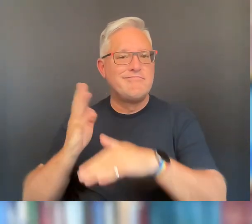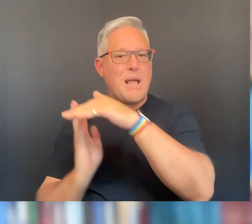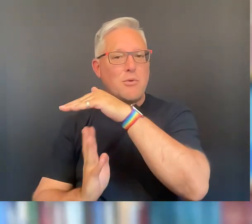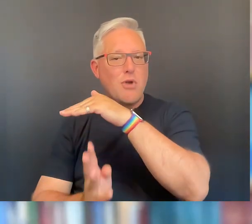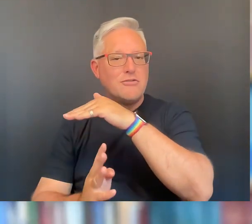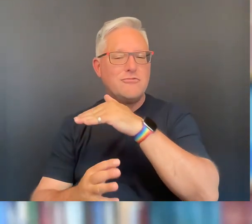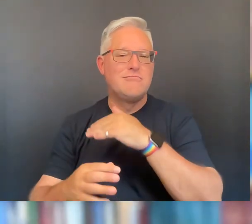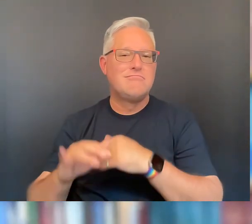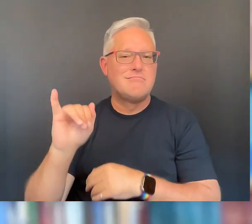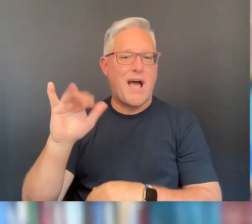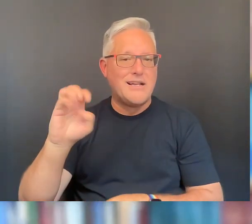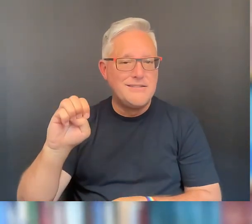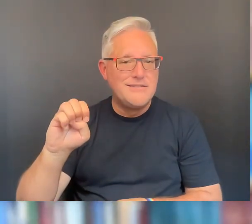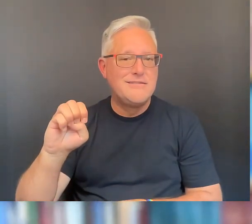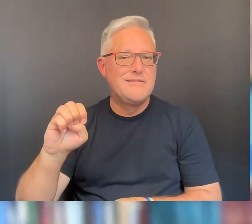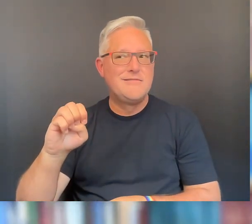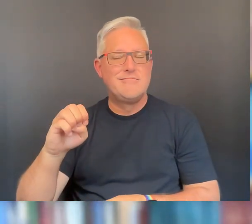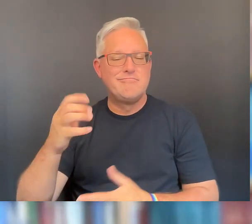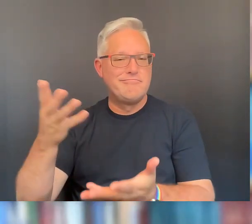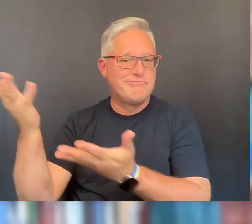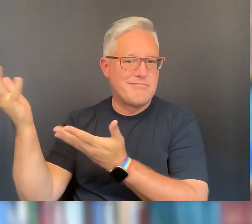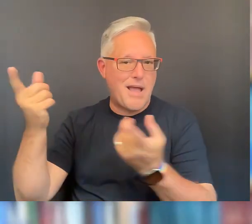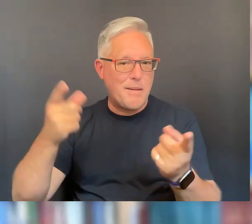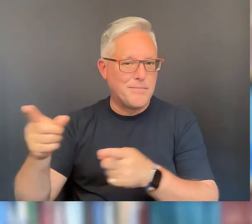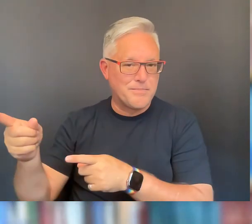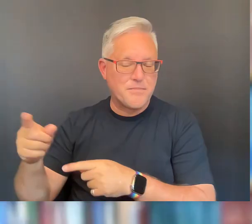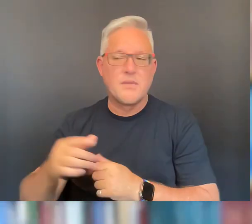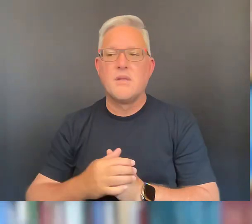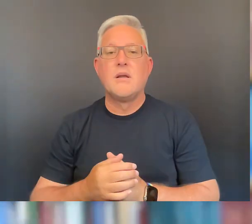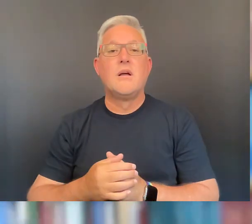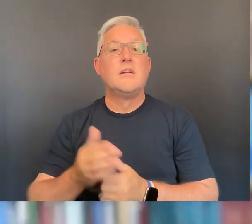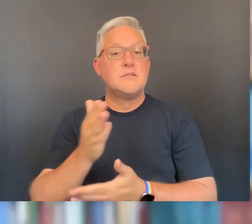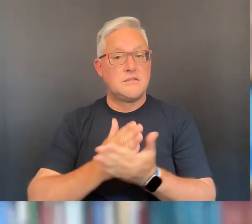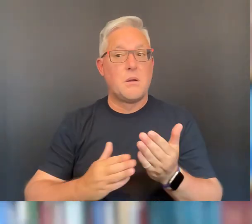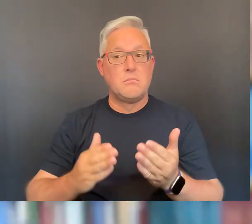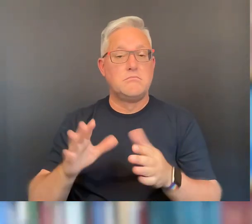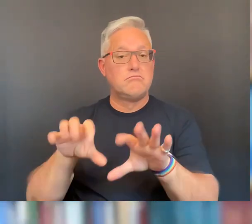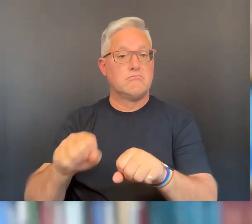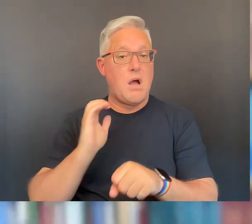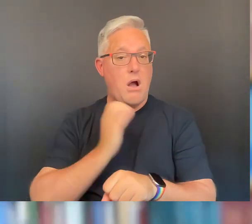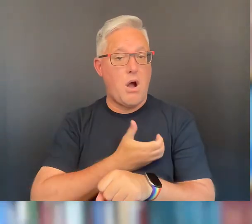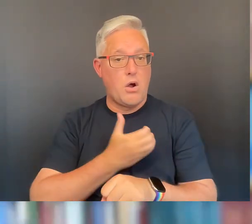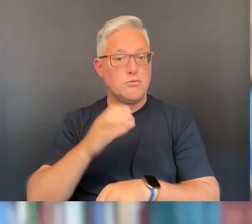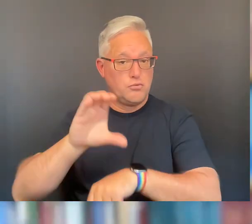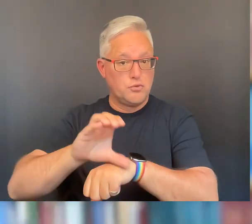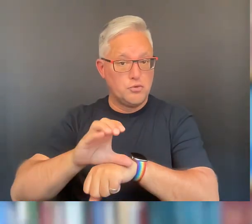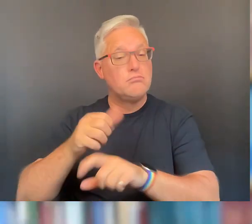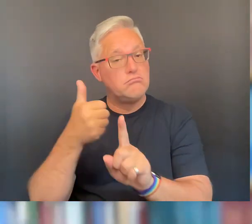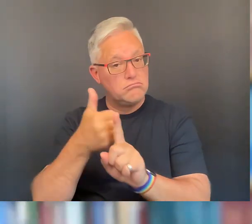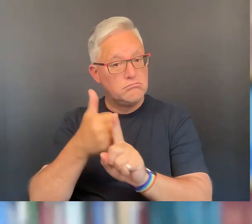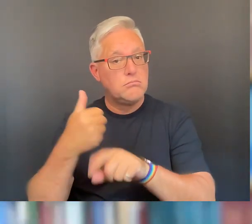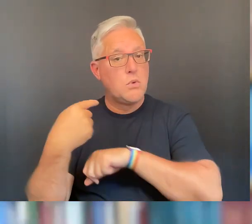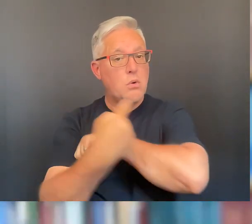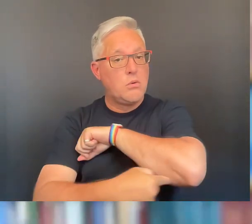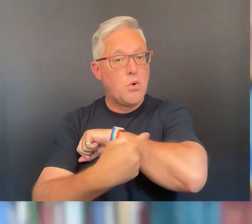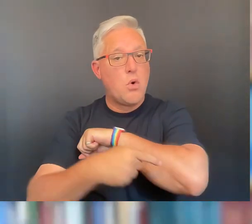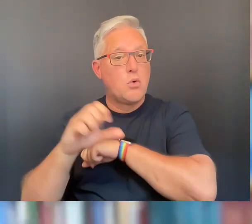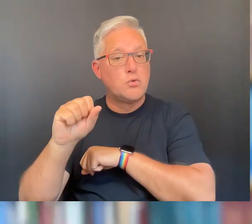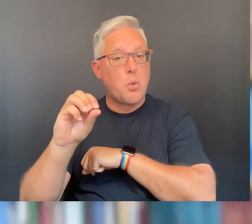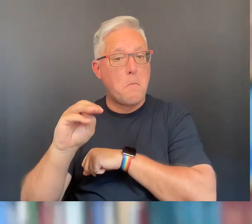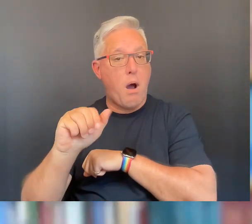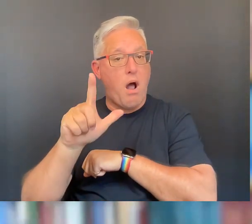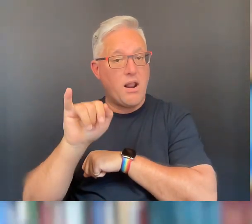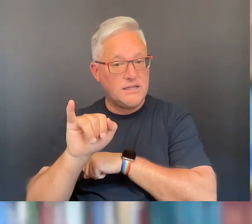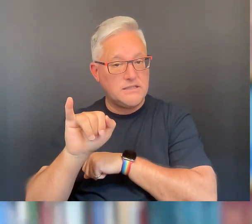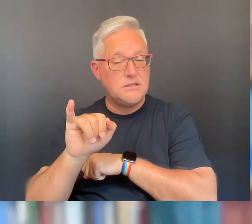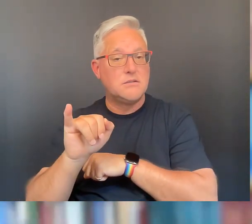immigration enforcement. We have tenants in our building who are Somali American folks. And in fact,